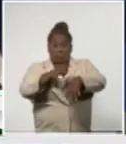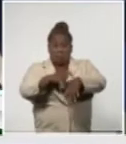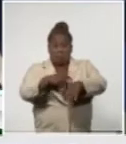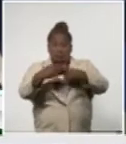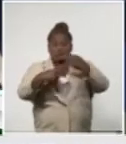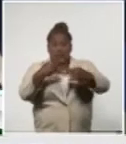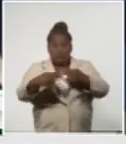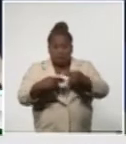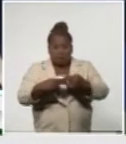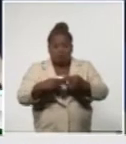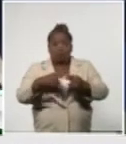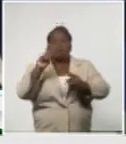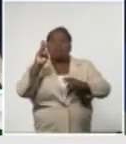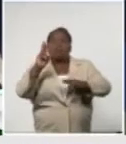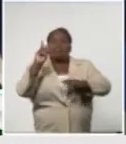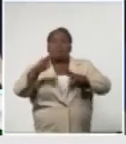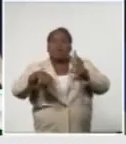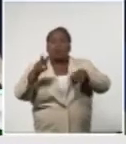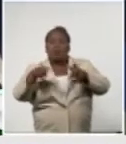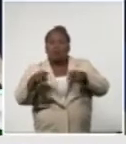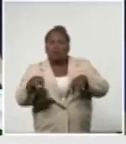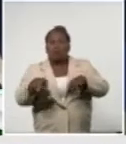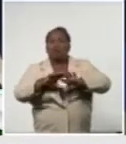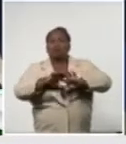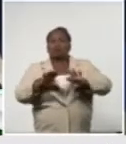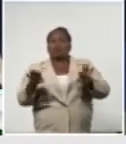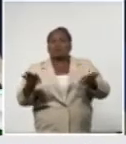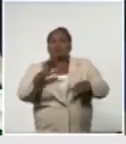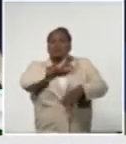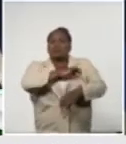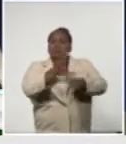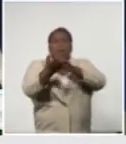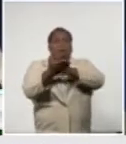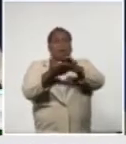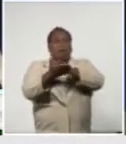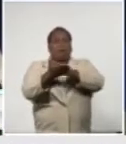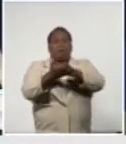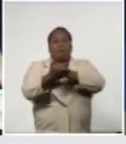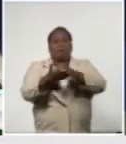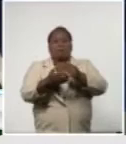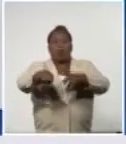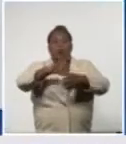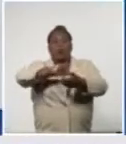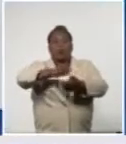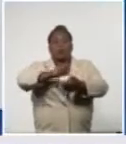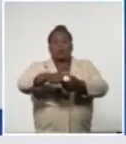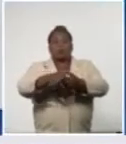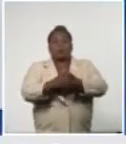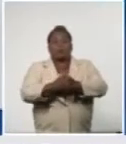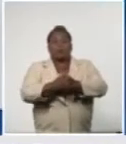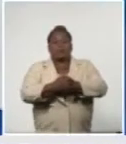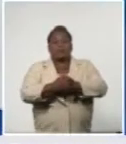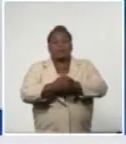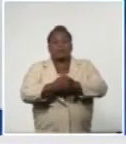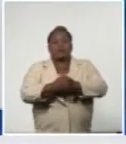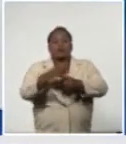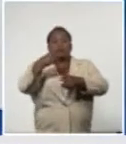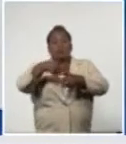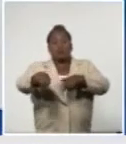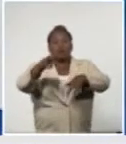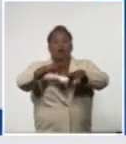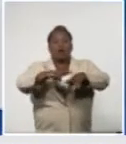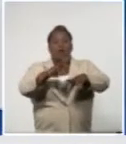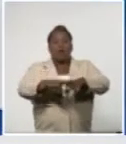One of the patients is from the 20 to 39 age group, and the other is from the 40 to 59 age group. The